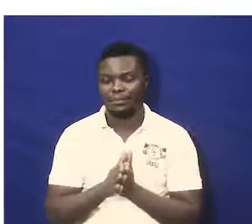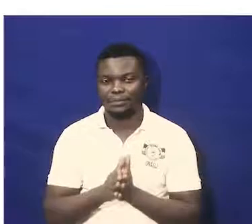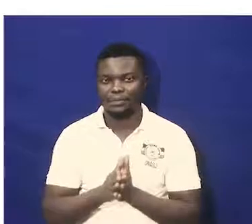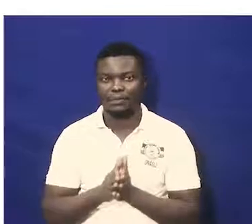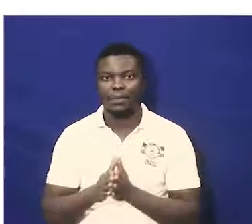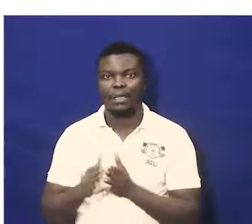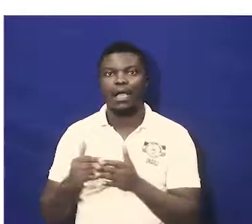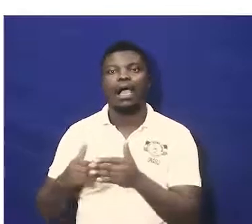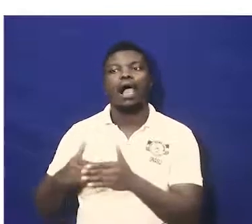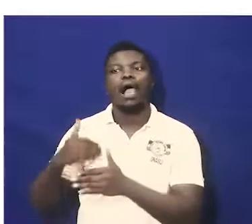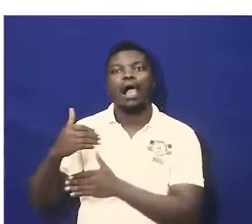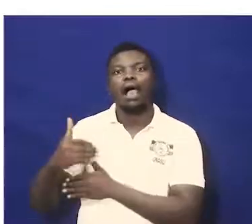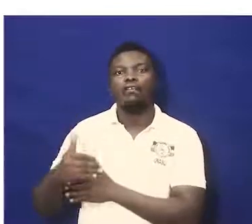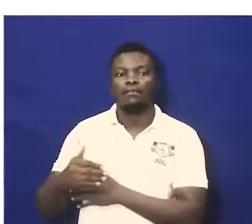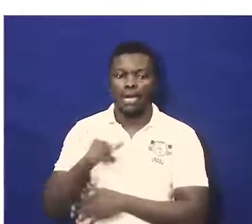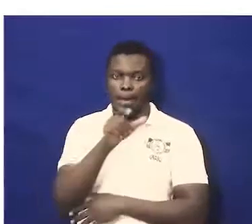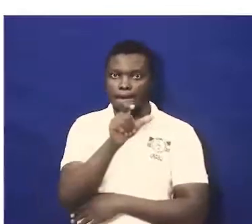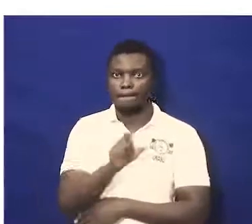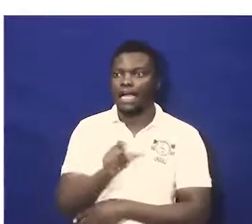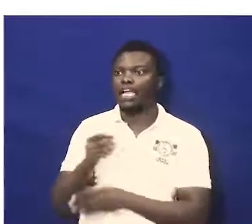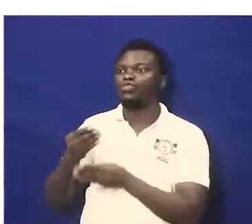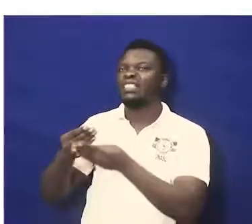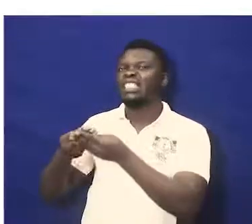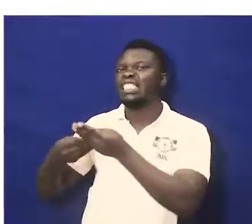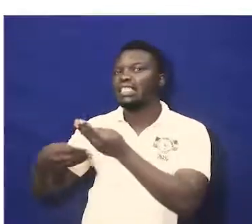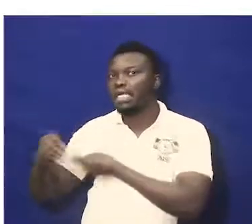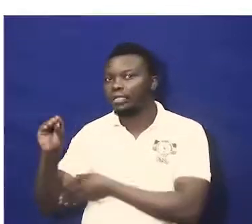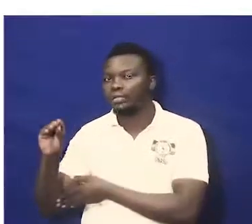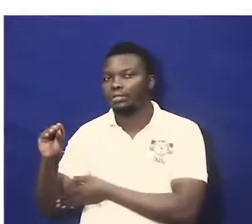and later sold at